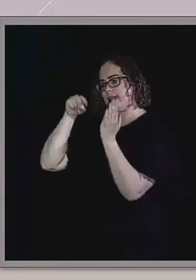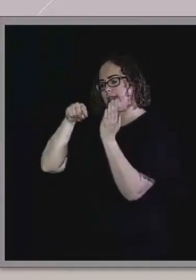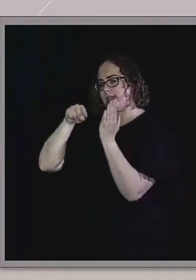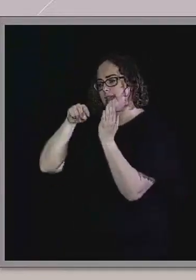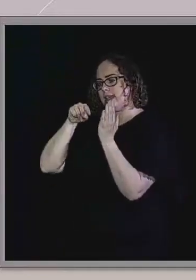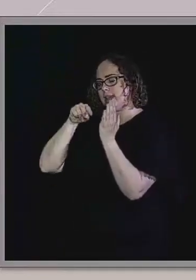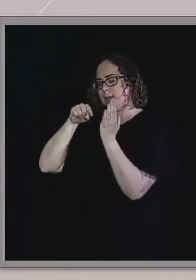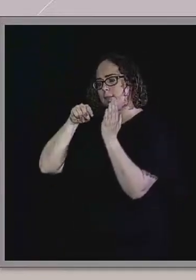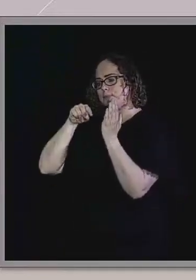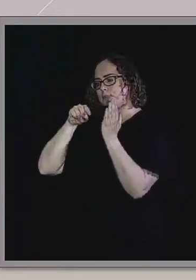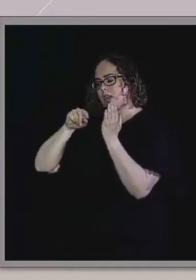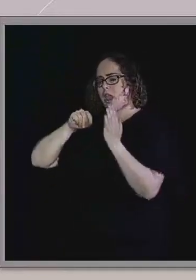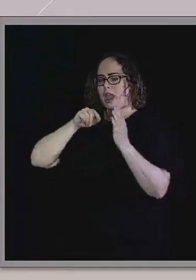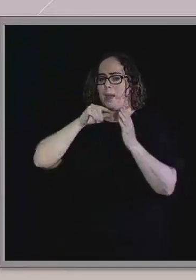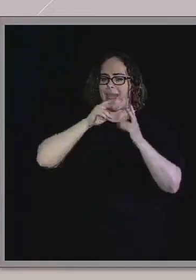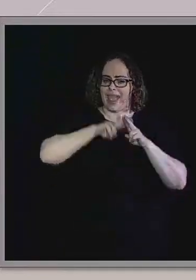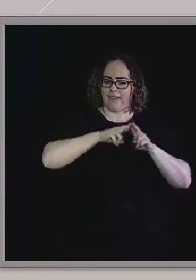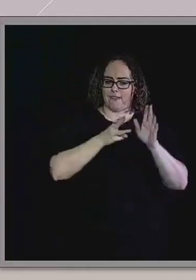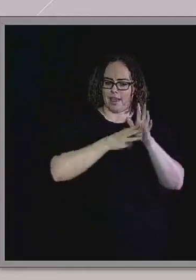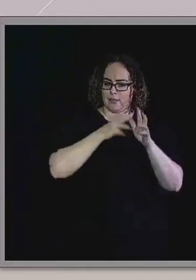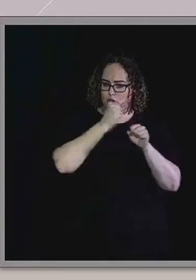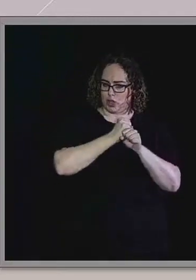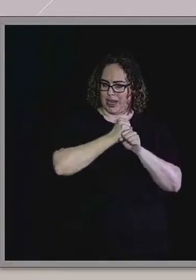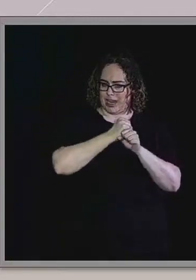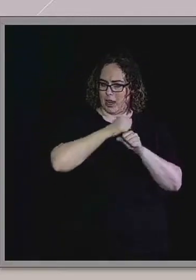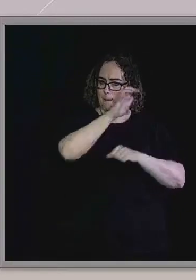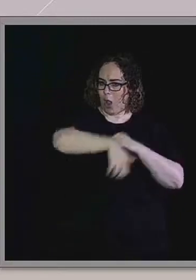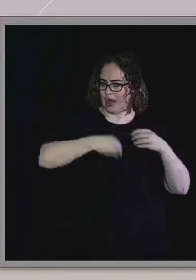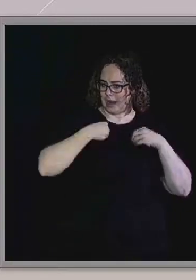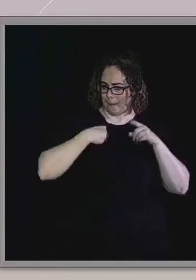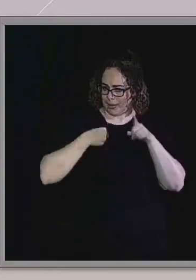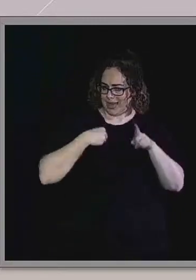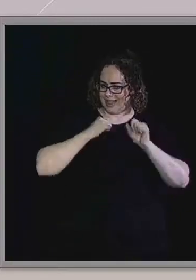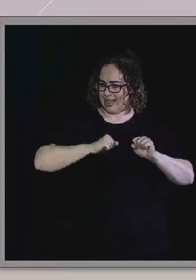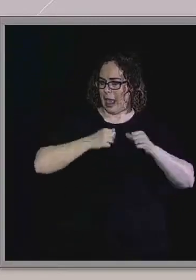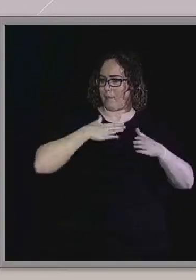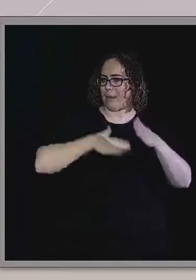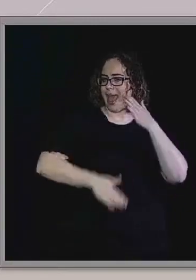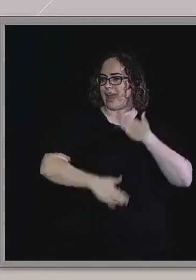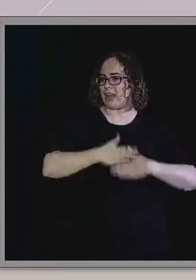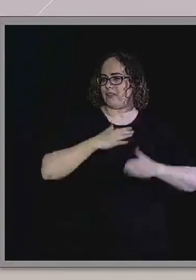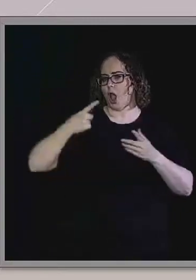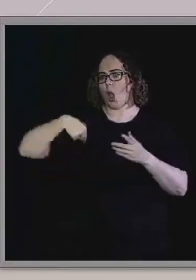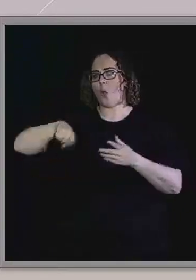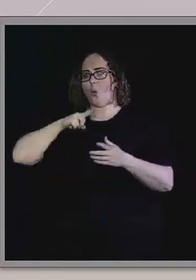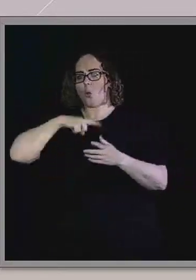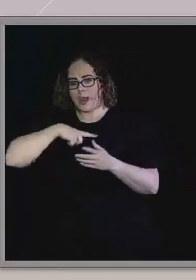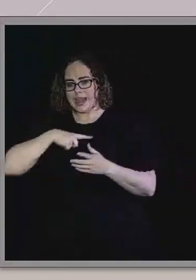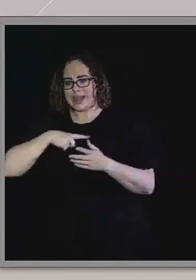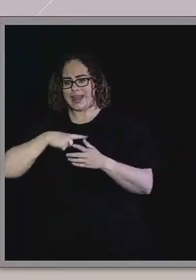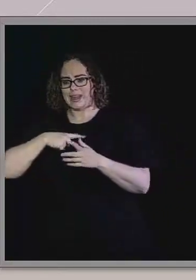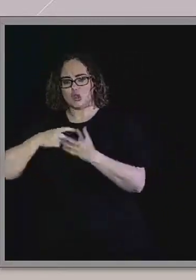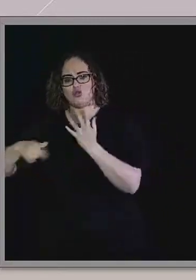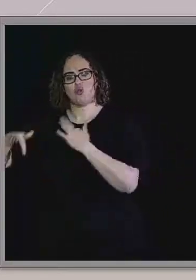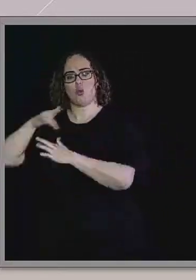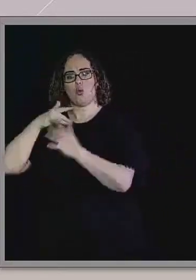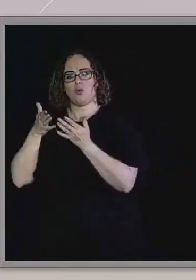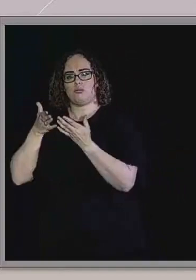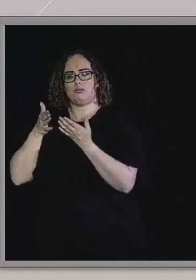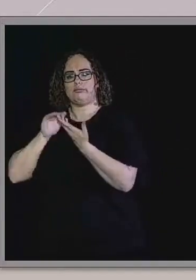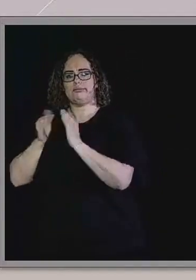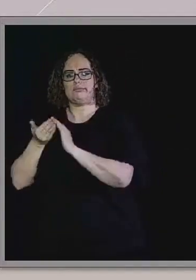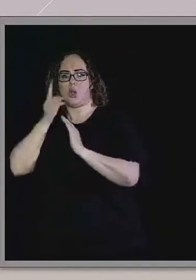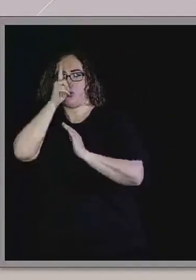the behaviour of FMG, how can we as citizens help to hold them to account? And I guess I'm thinking in particular about